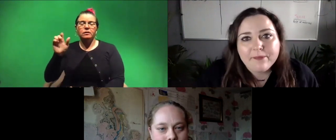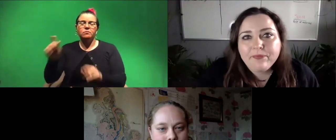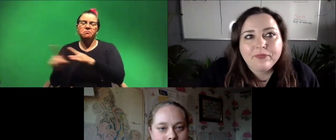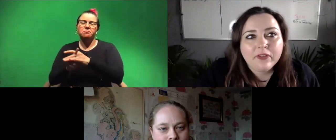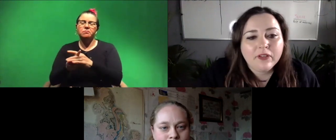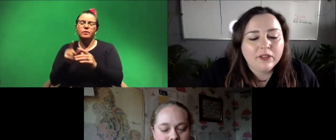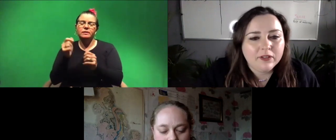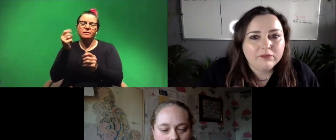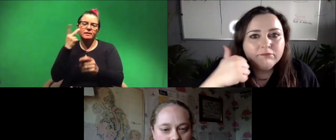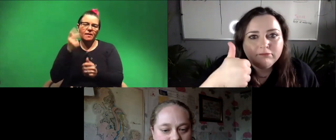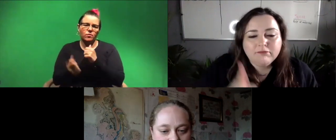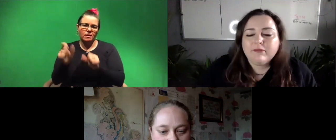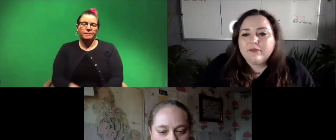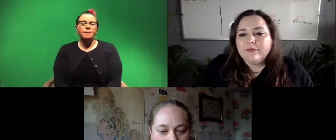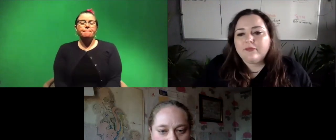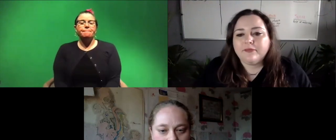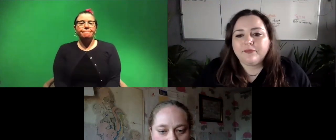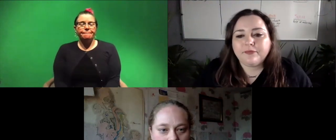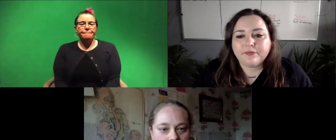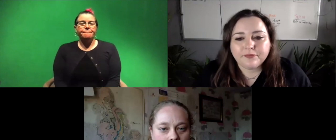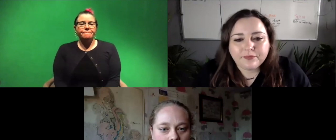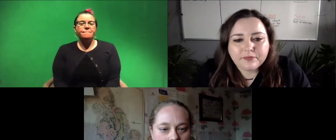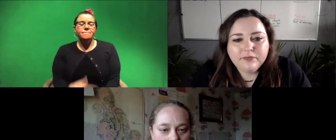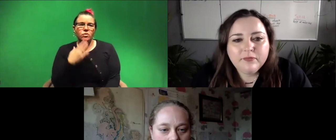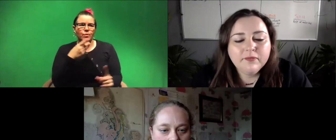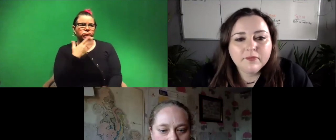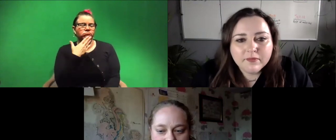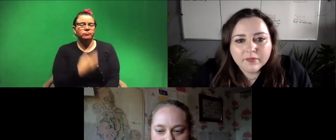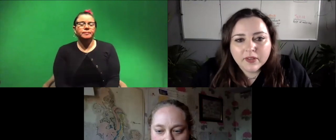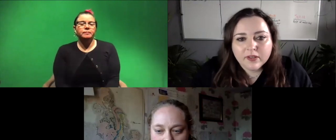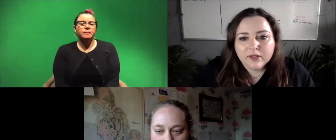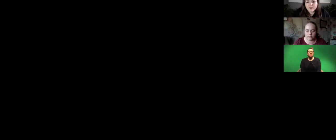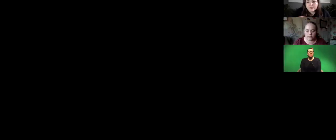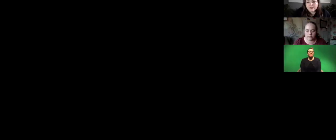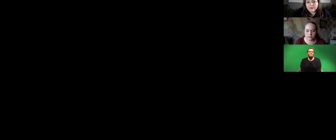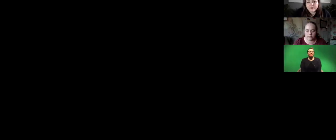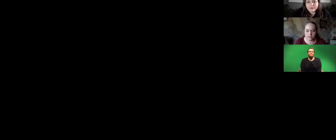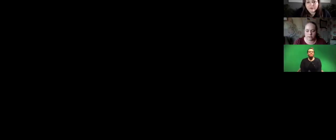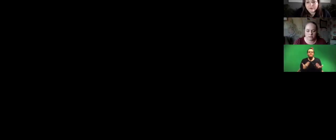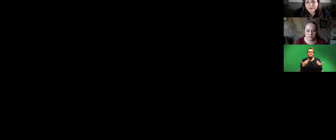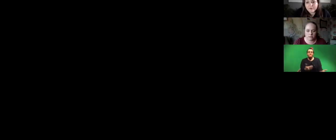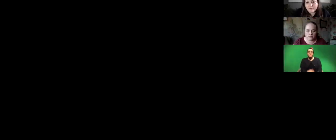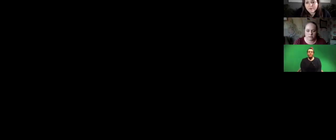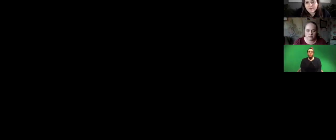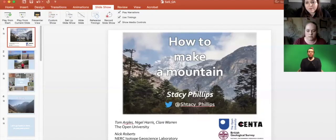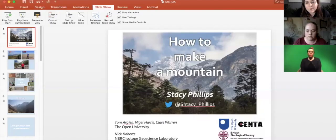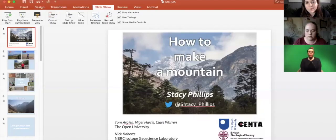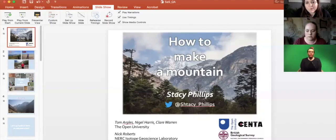everybody. Awesome. Good point. Right. Let's have a go with this.